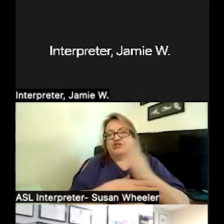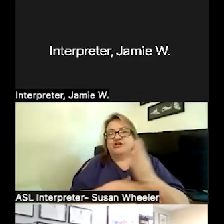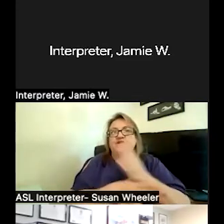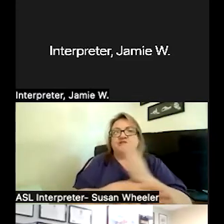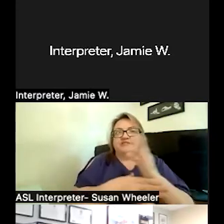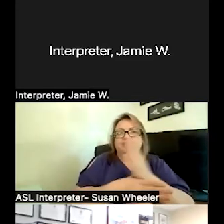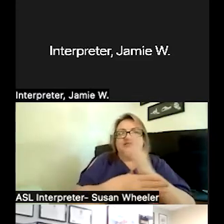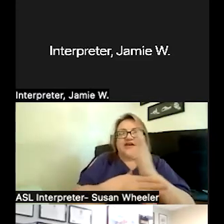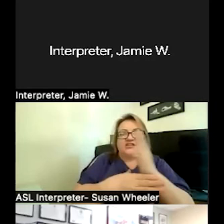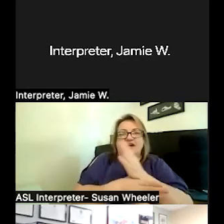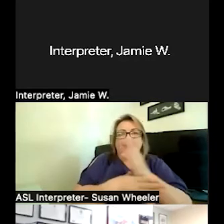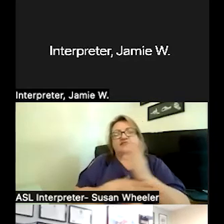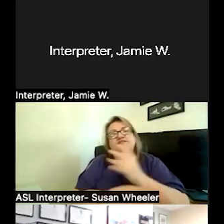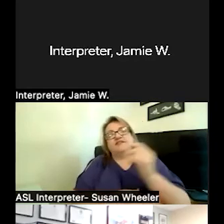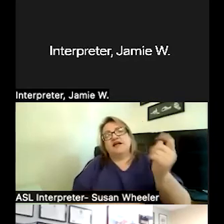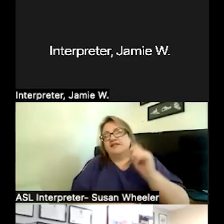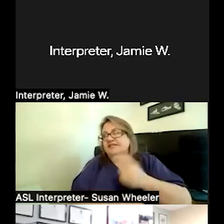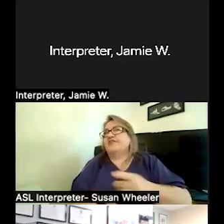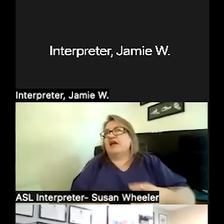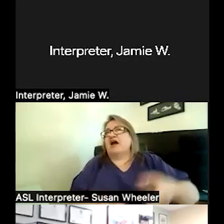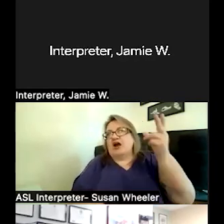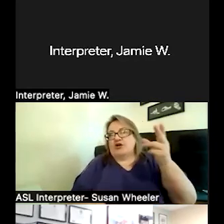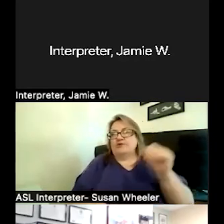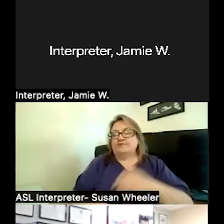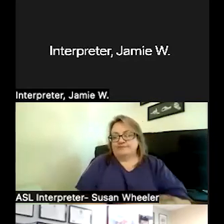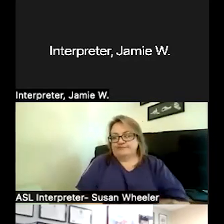for the number that are uninsured as well. Next, please.